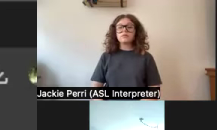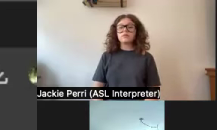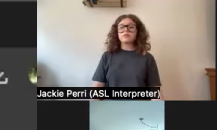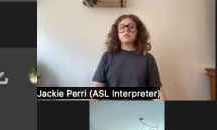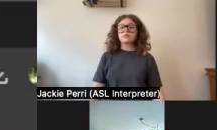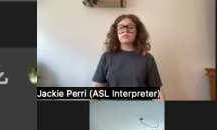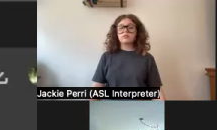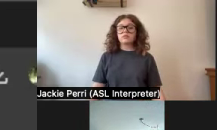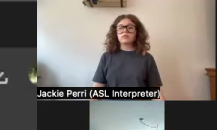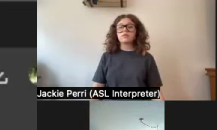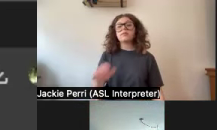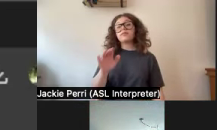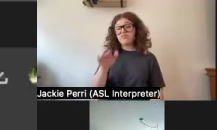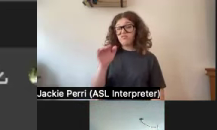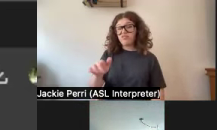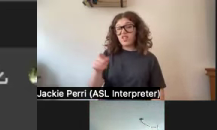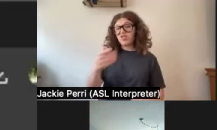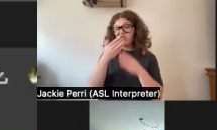Oh, Audi, you are on mute.